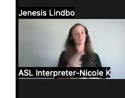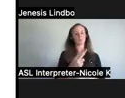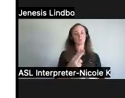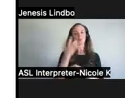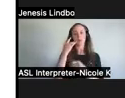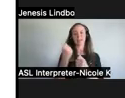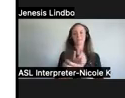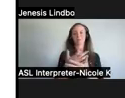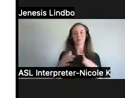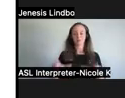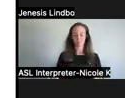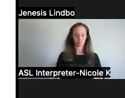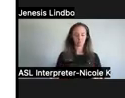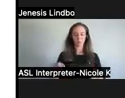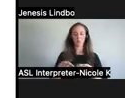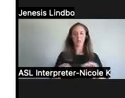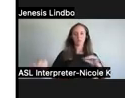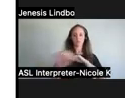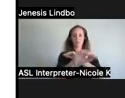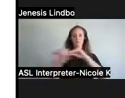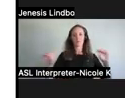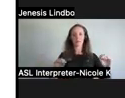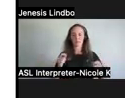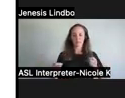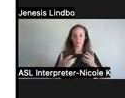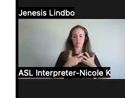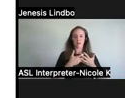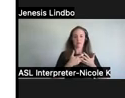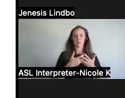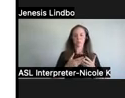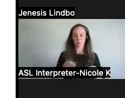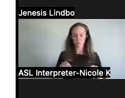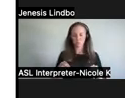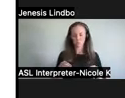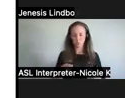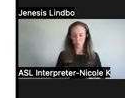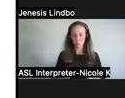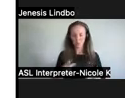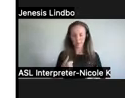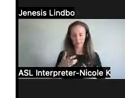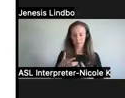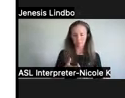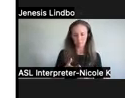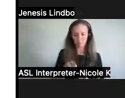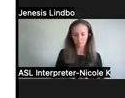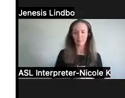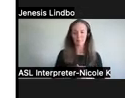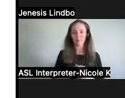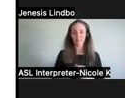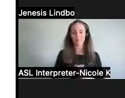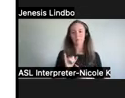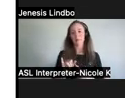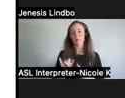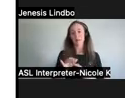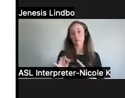everything's static and you can't really move it around or customize it very much. So you can't really change things to meet an individual person's needs. So if this option